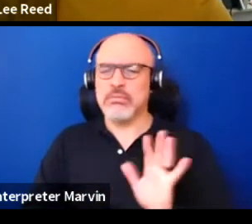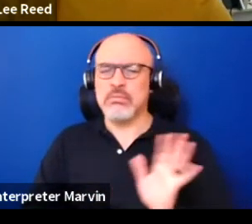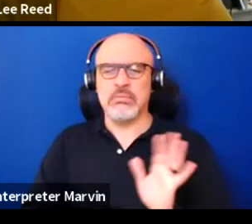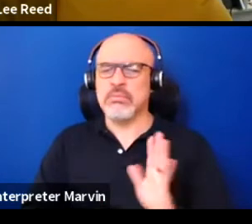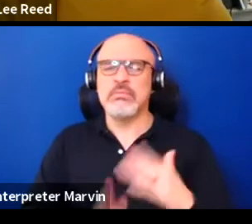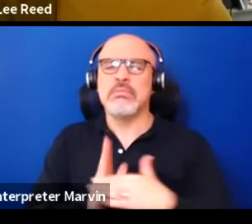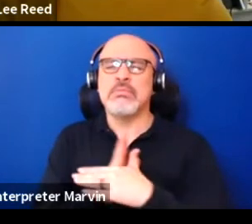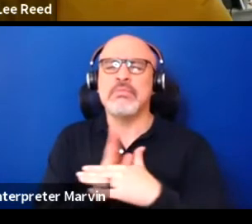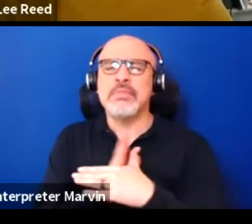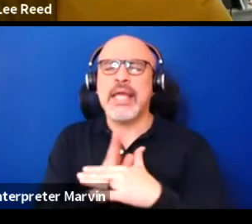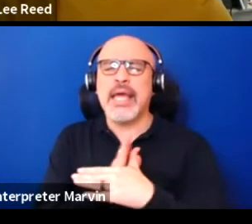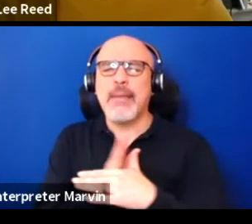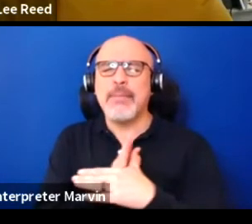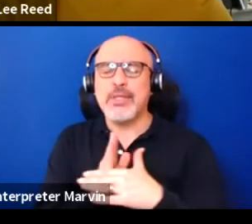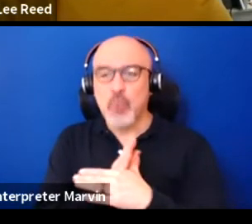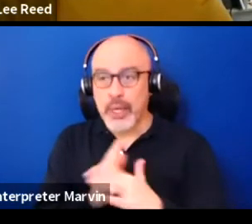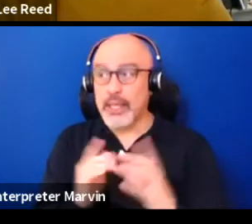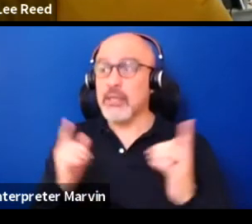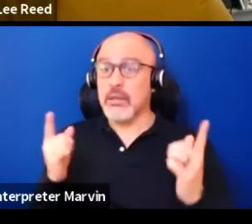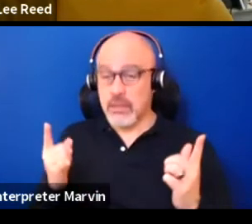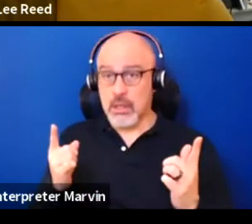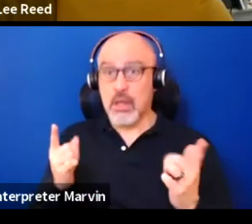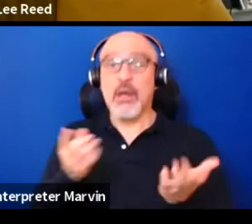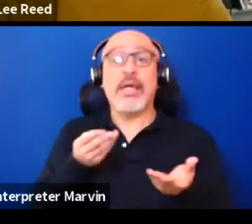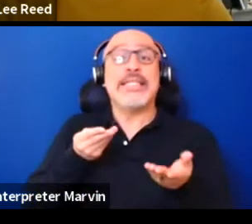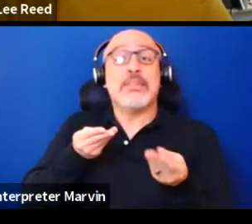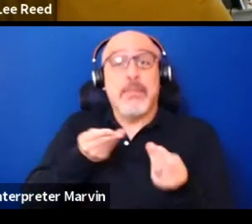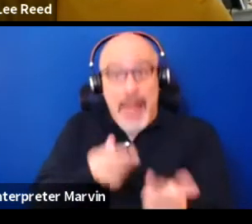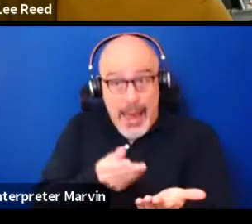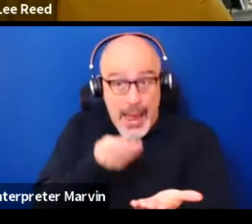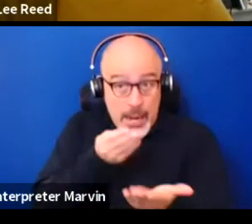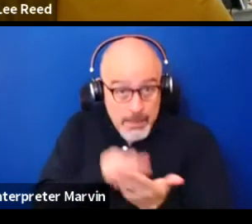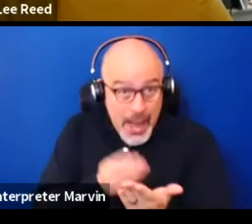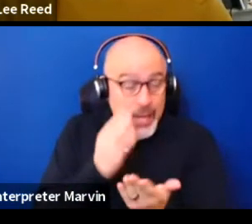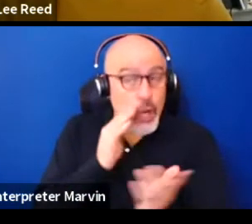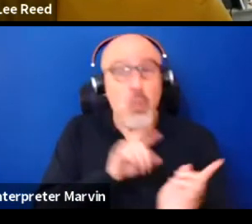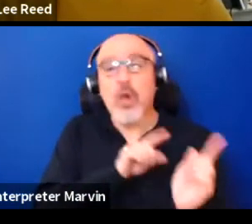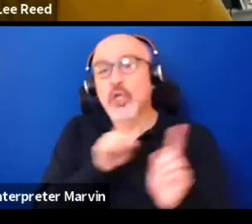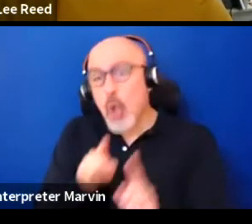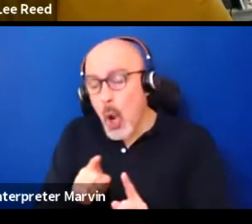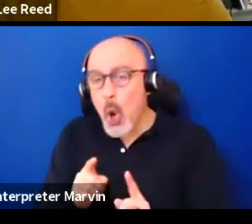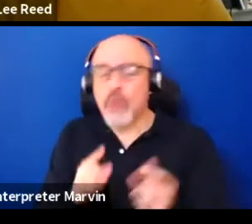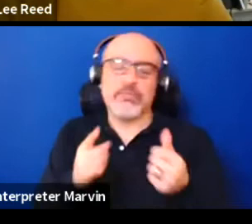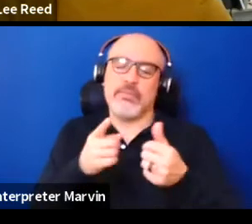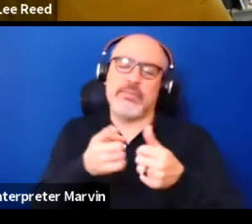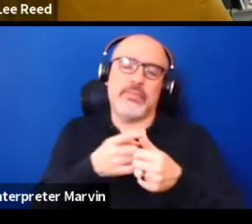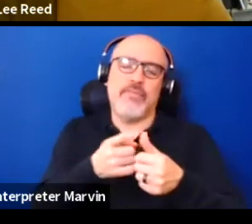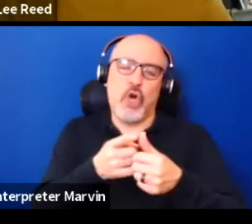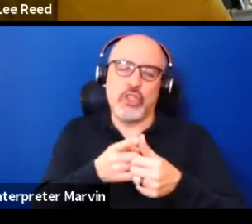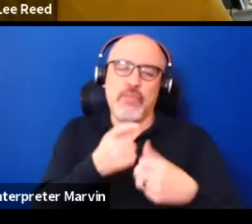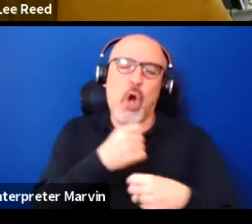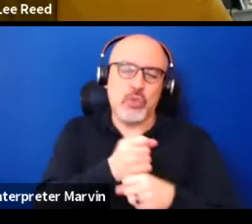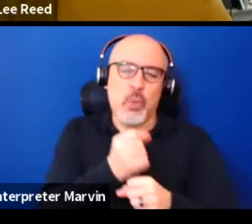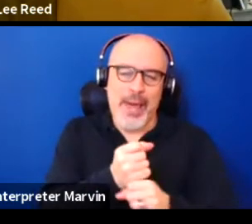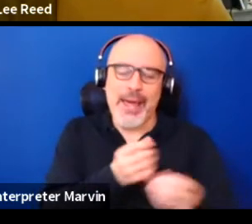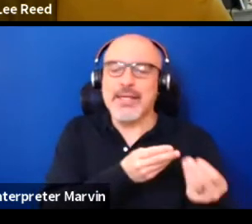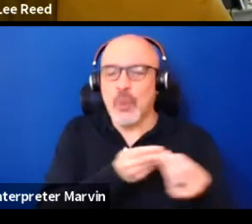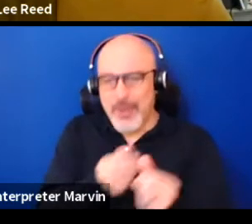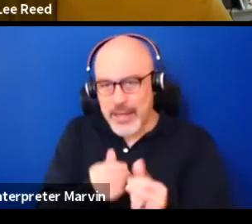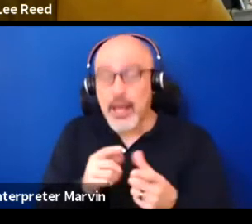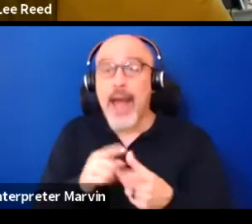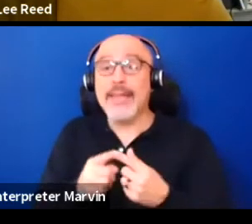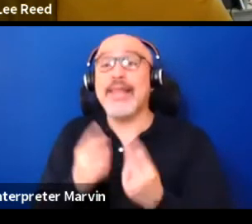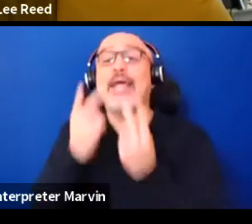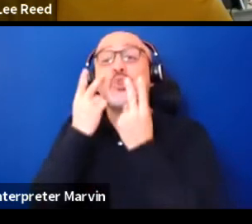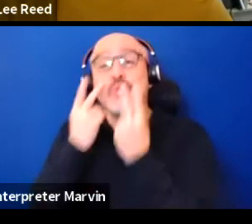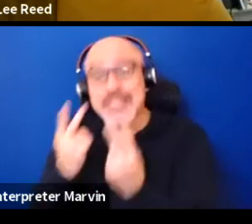poles that can merit spending money on to go see, to make number one, to make, and number two, to go see. But